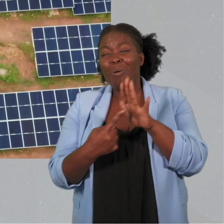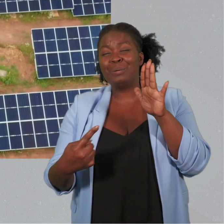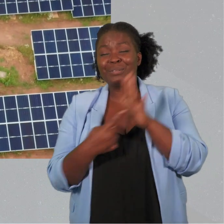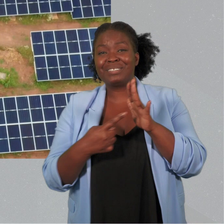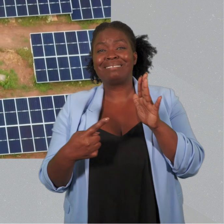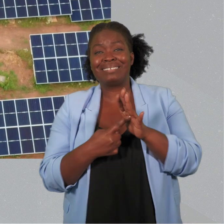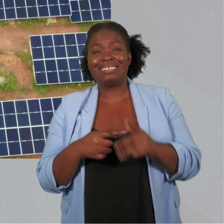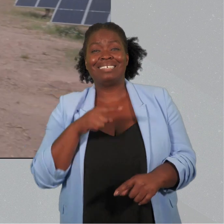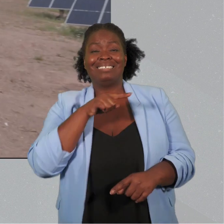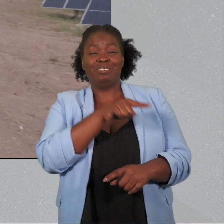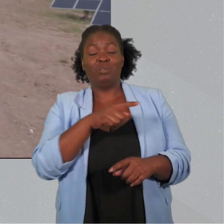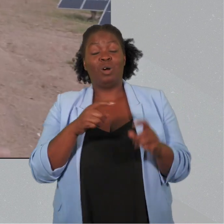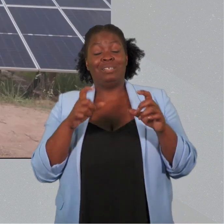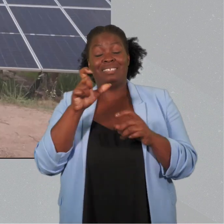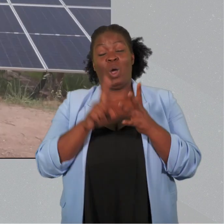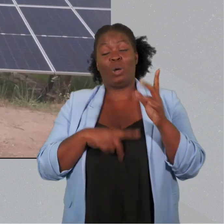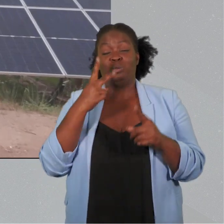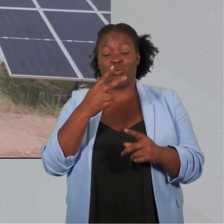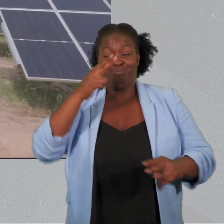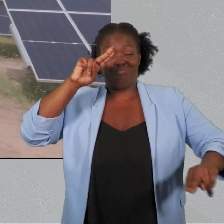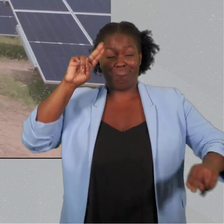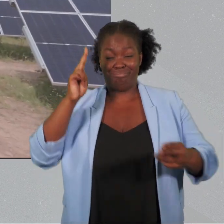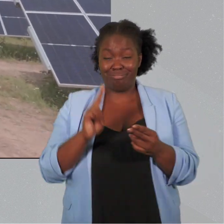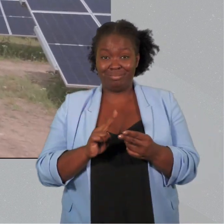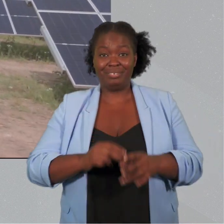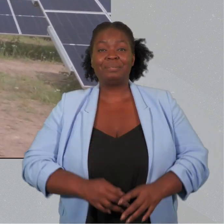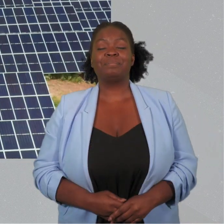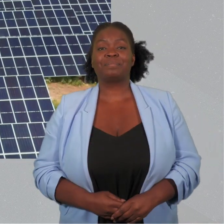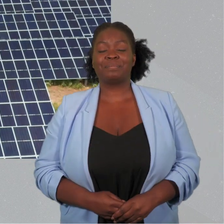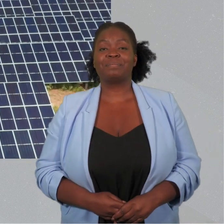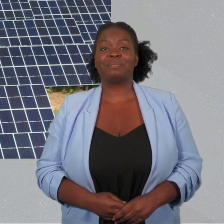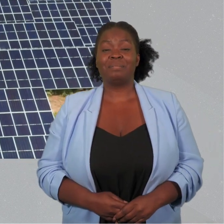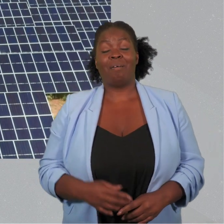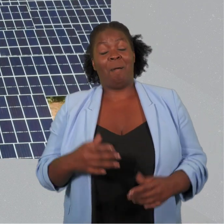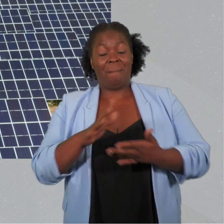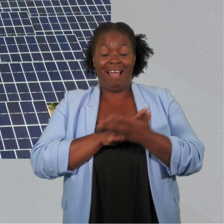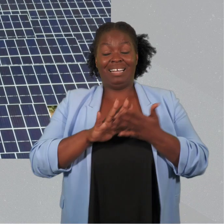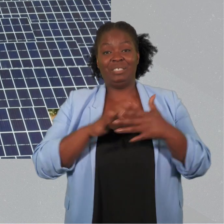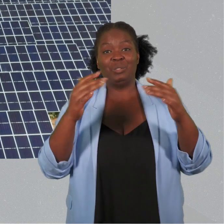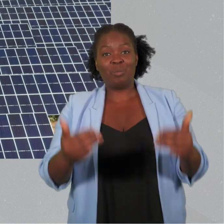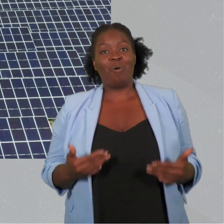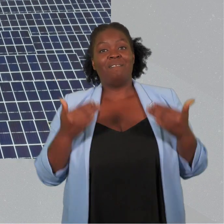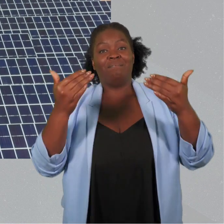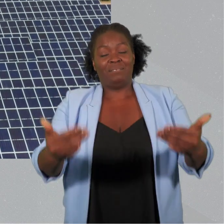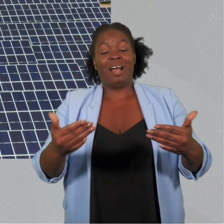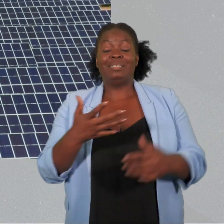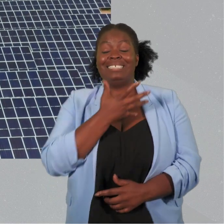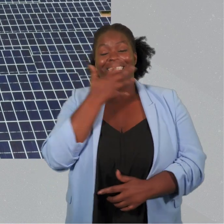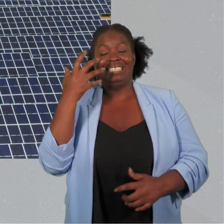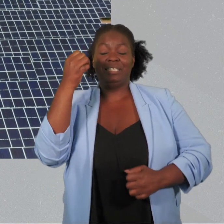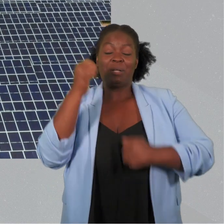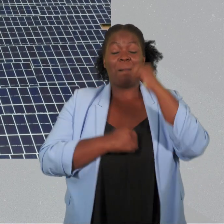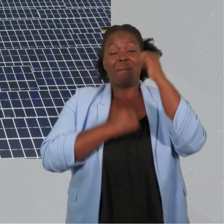our state's decarbonisation. It will then allow us to move forward with installing our heat pumps